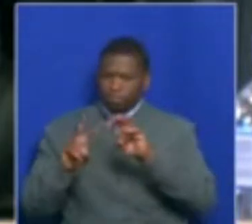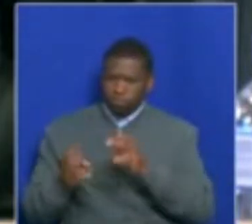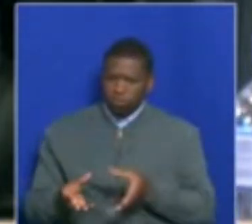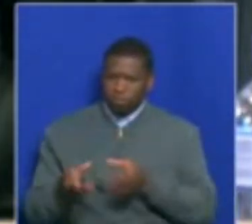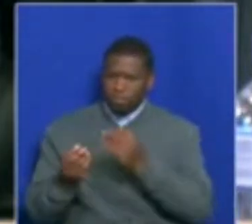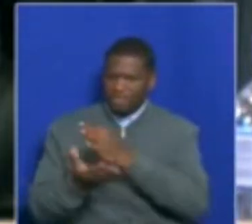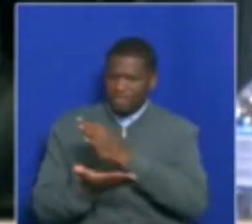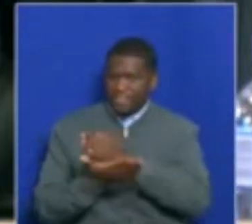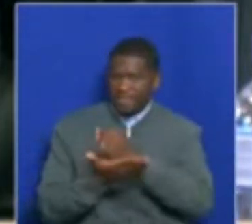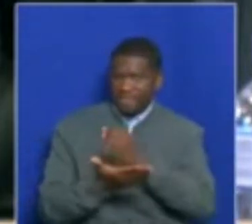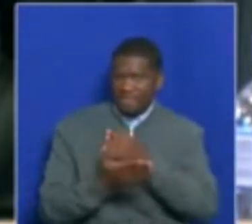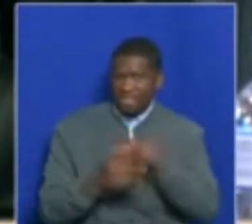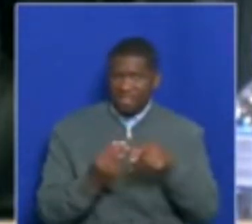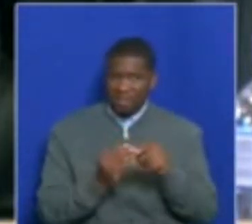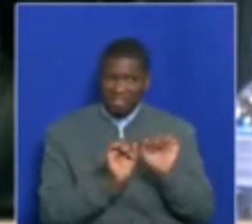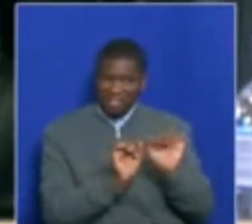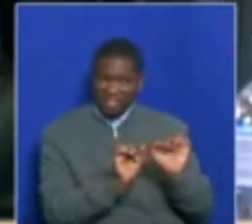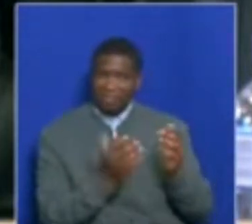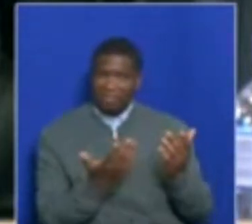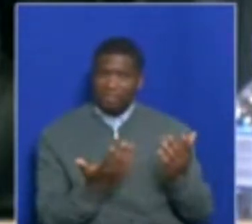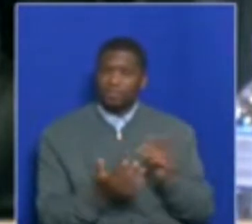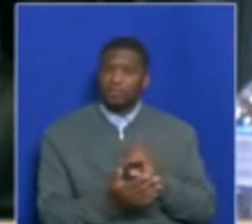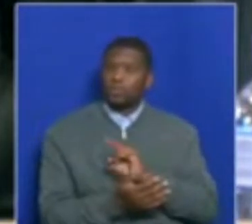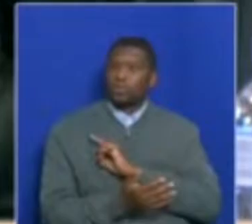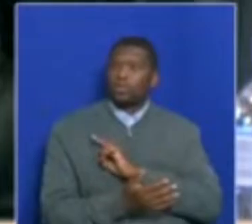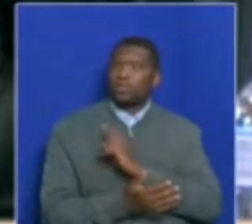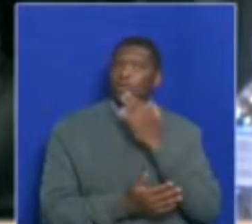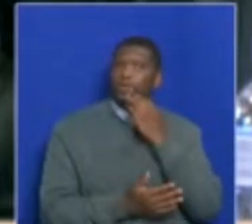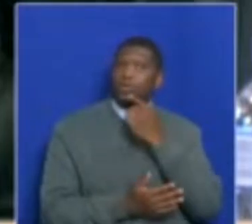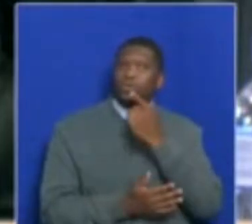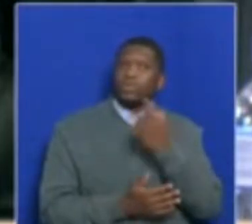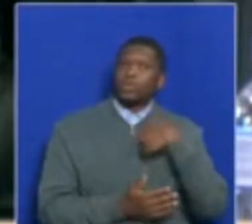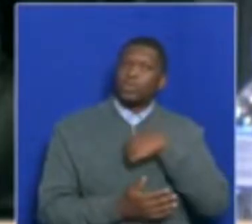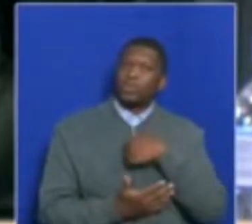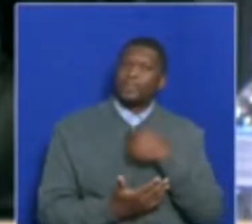Because it's one thing to say this is what we suspect,